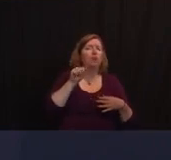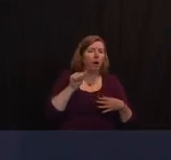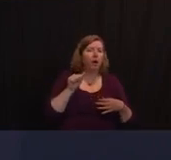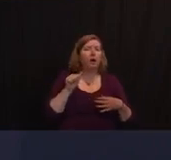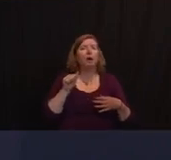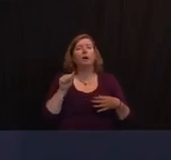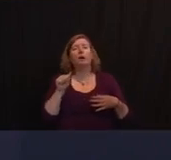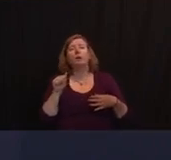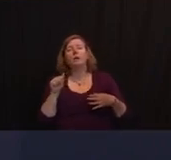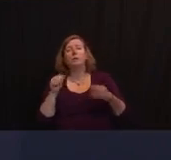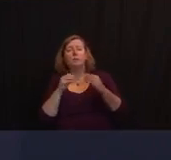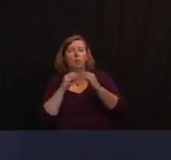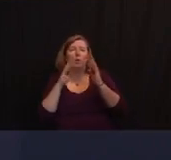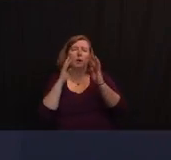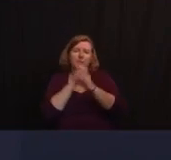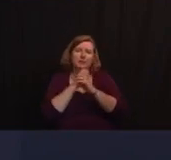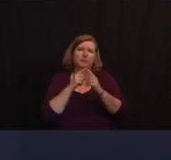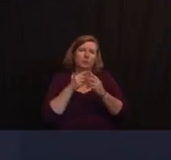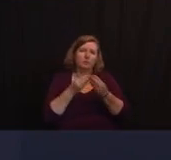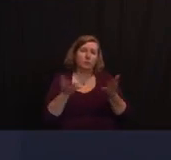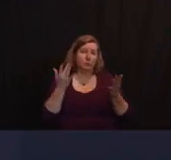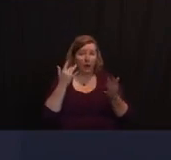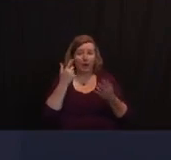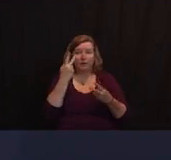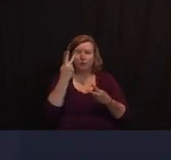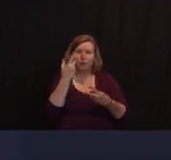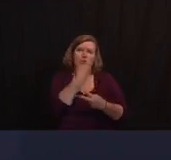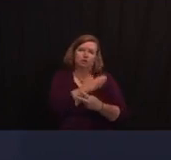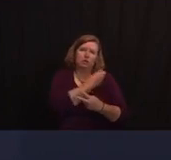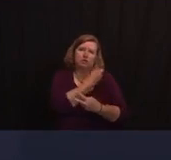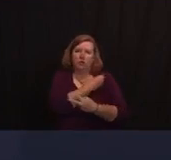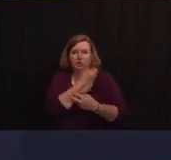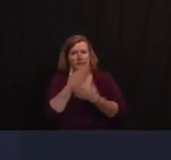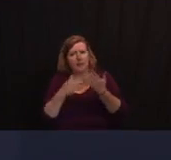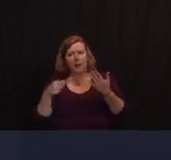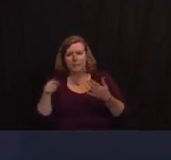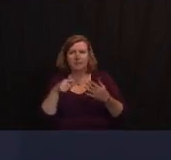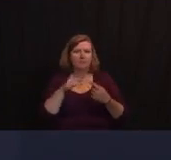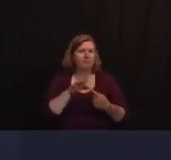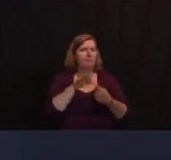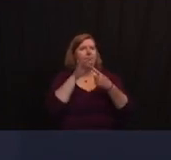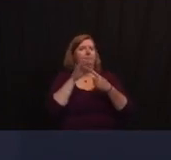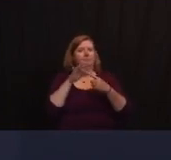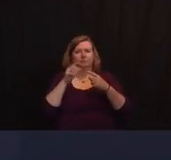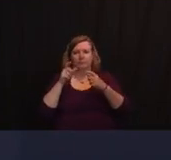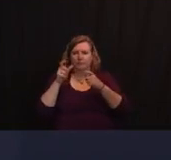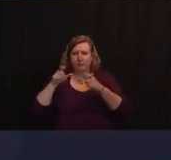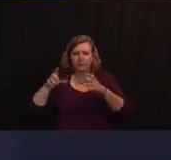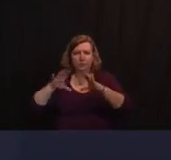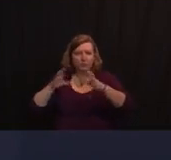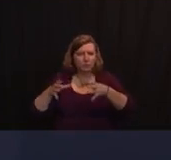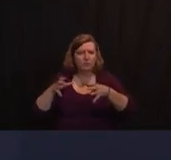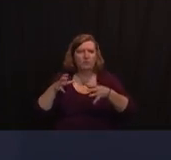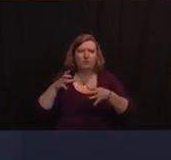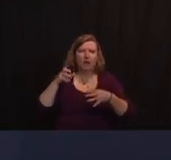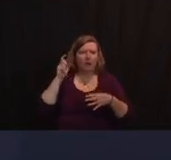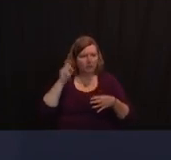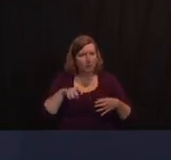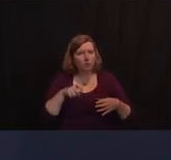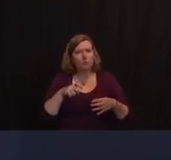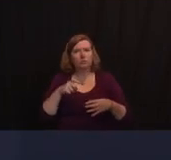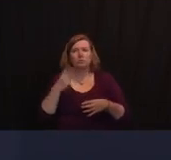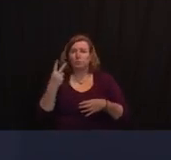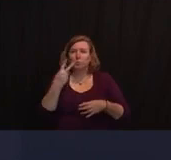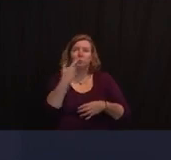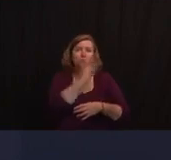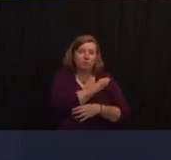complex to administer a 2-dose vaccine for some of these special populations, If we need to go forward with a 2-dose vaccine,